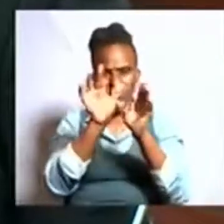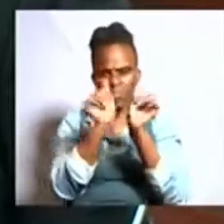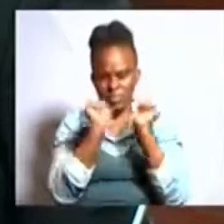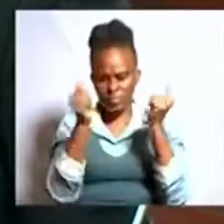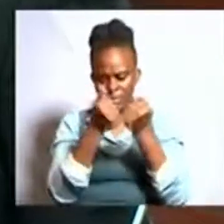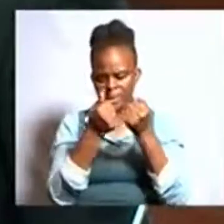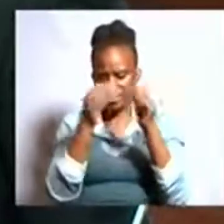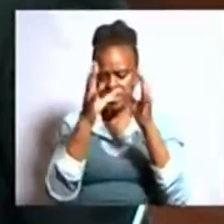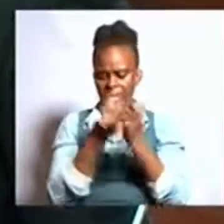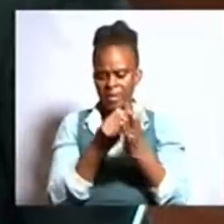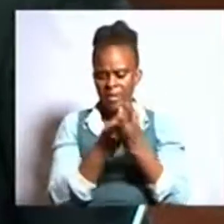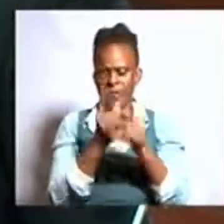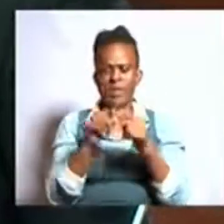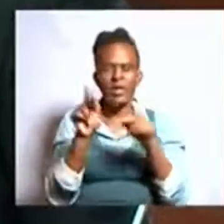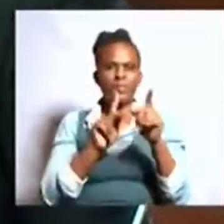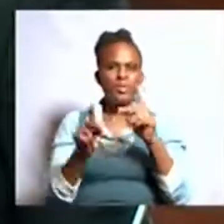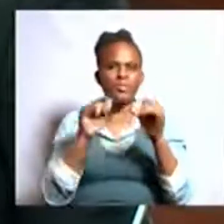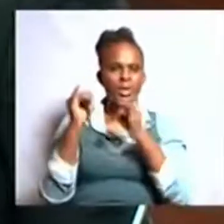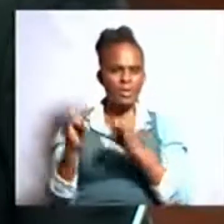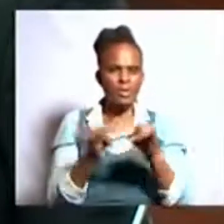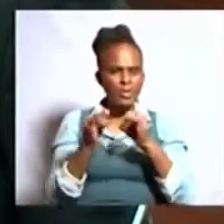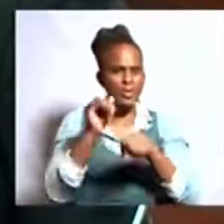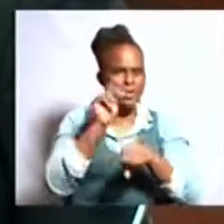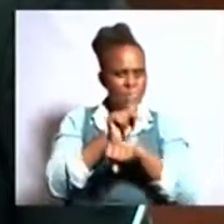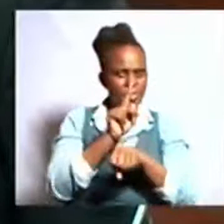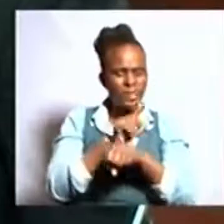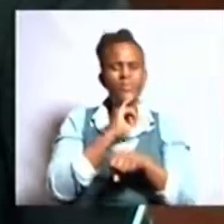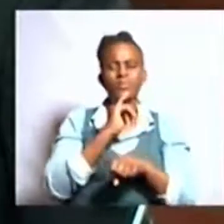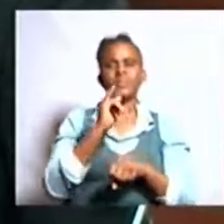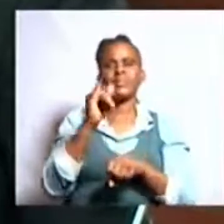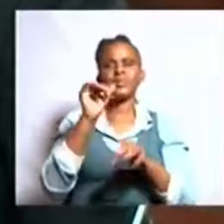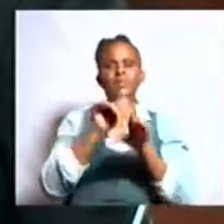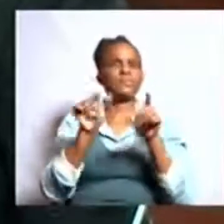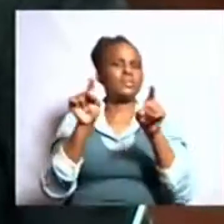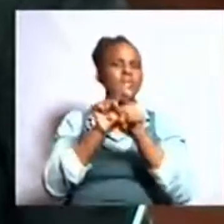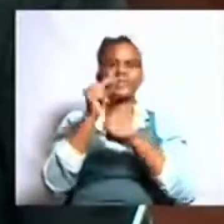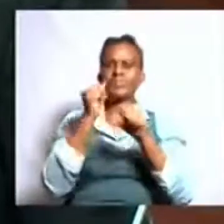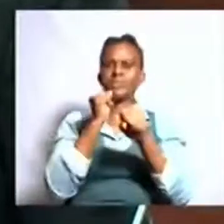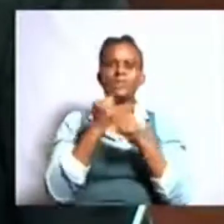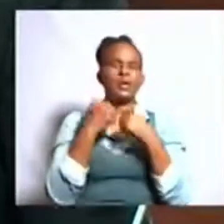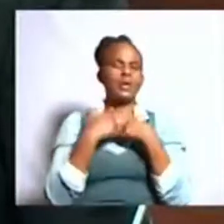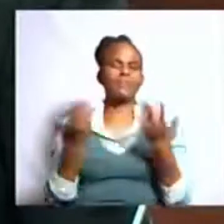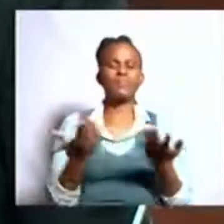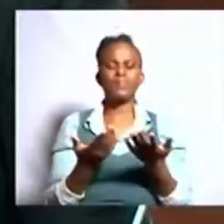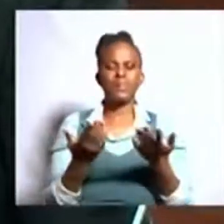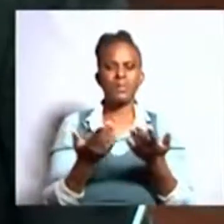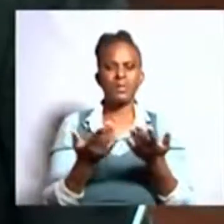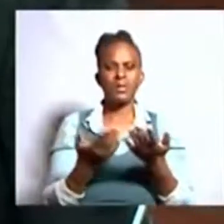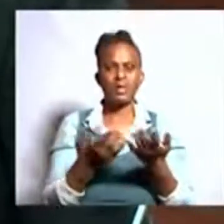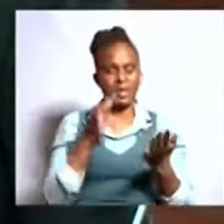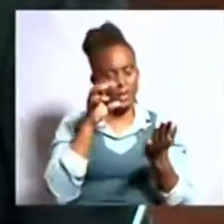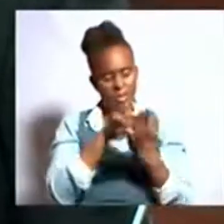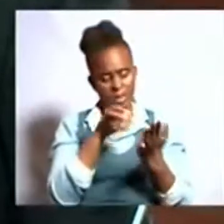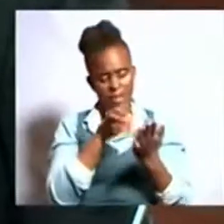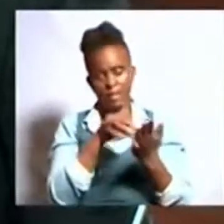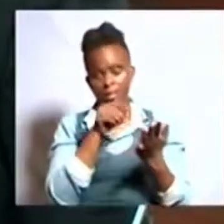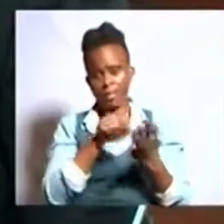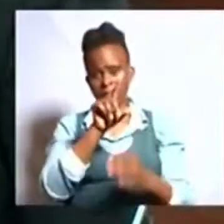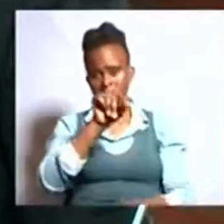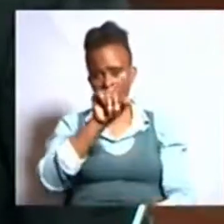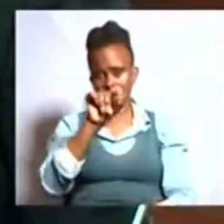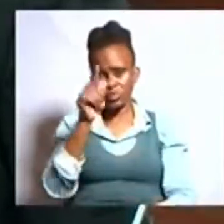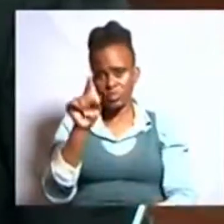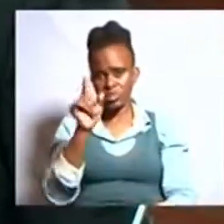and people have not implemented the projects that were supposed to implement in that particular year. In this case,